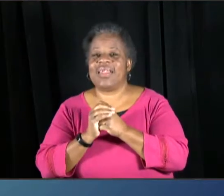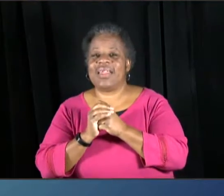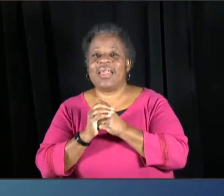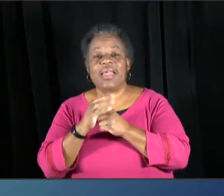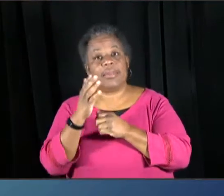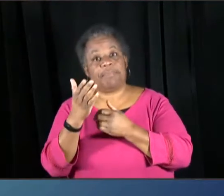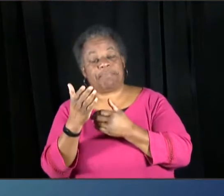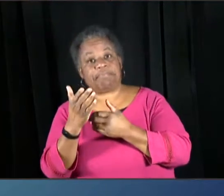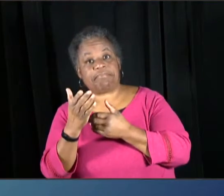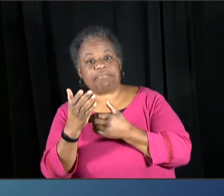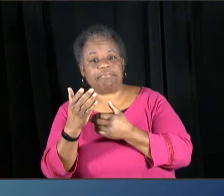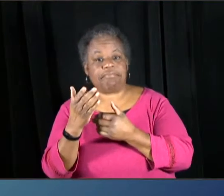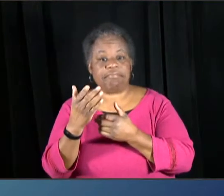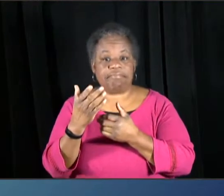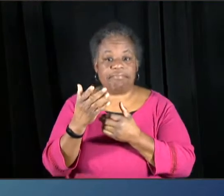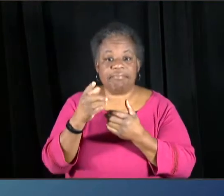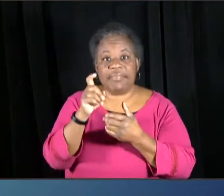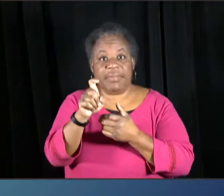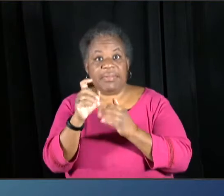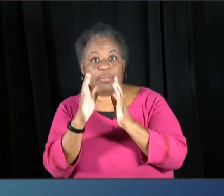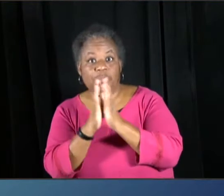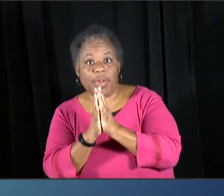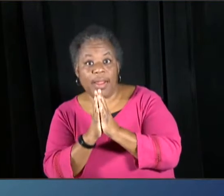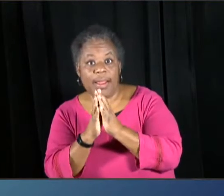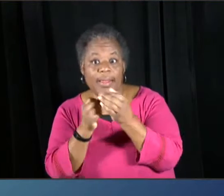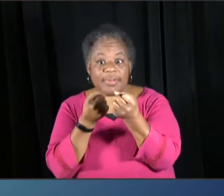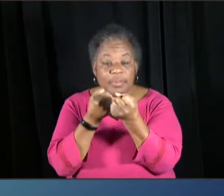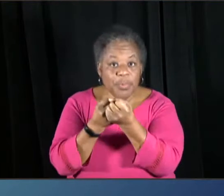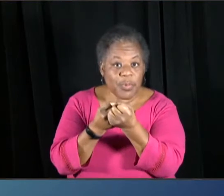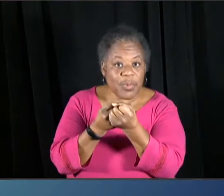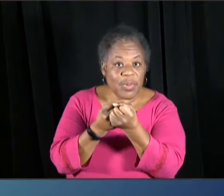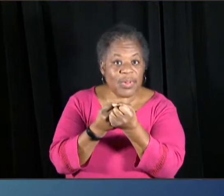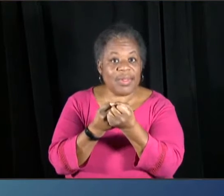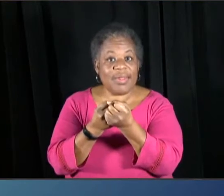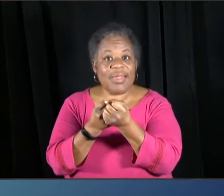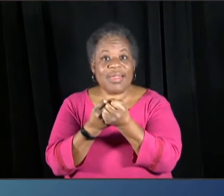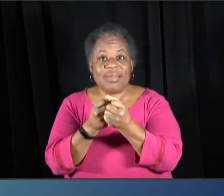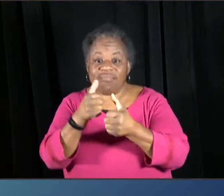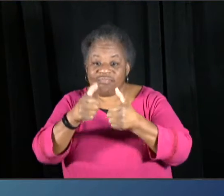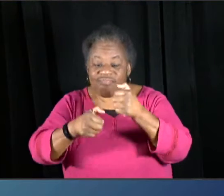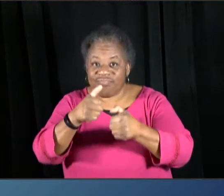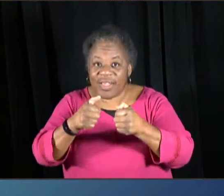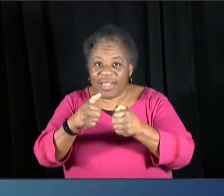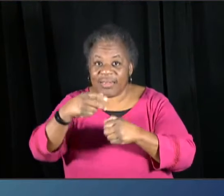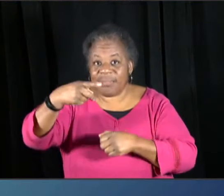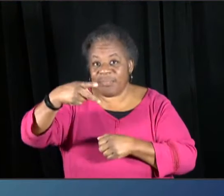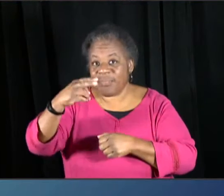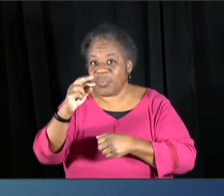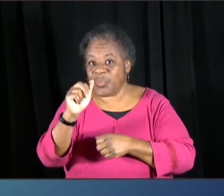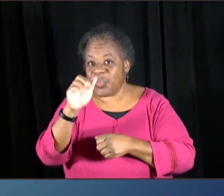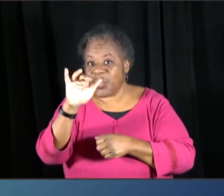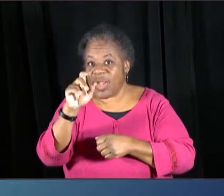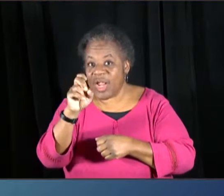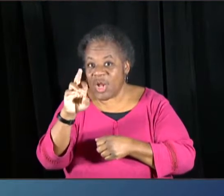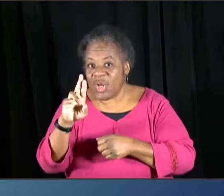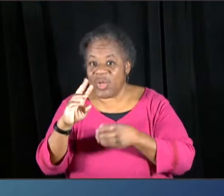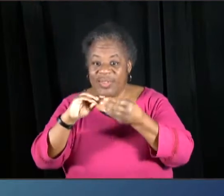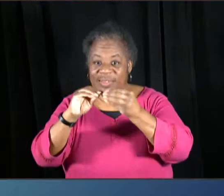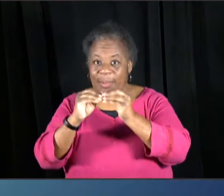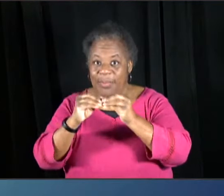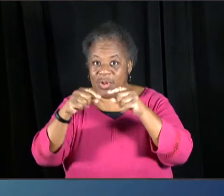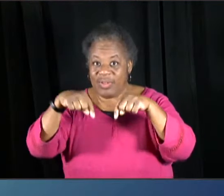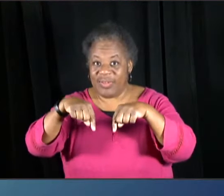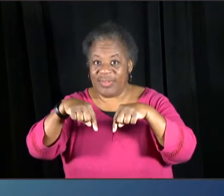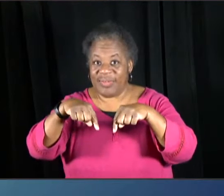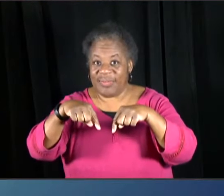ways that we can be praying for you or supporting you in this season, text the word prayer to the same number. Well, today